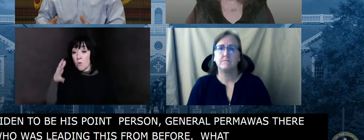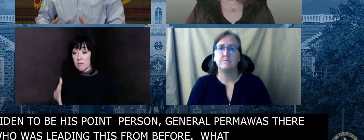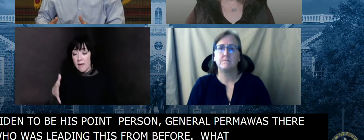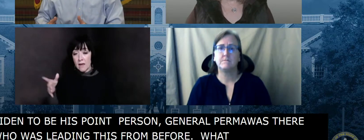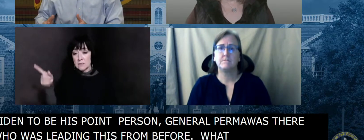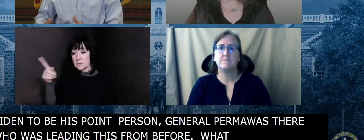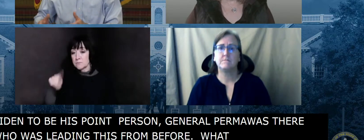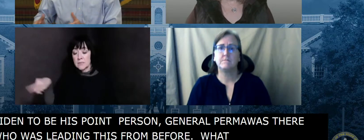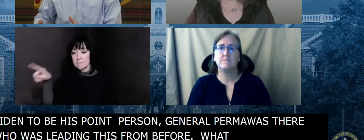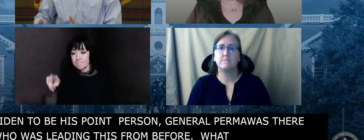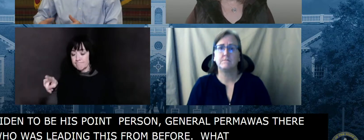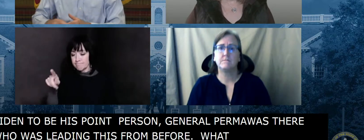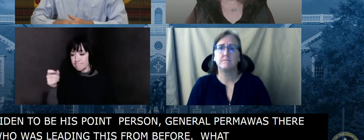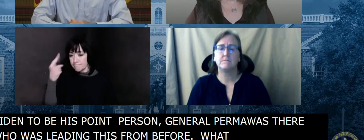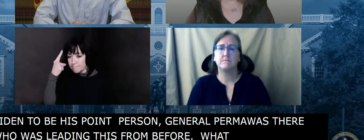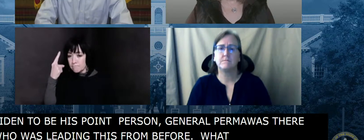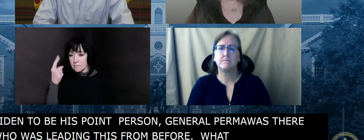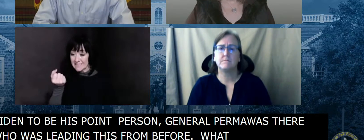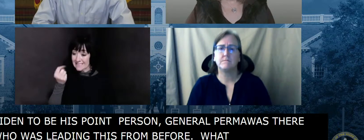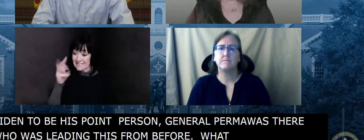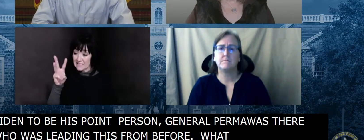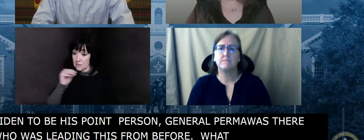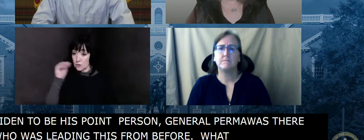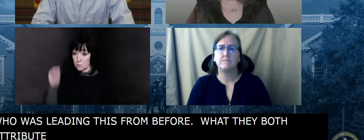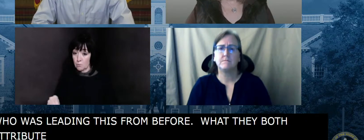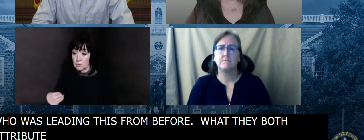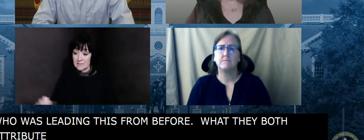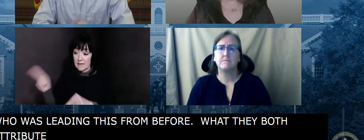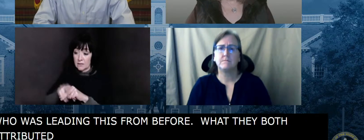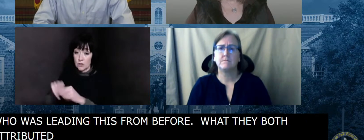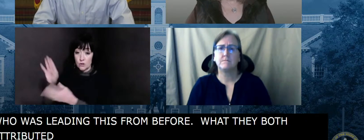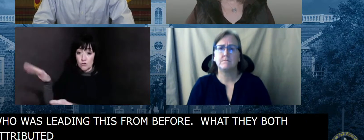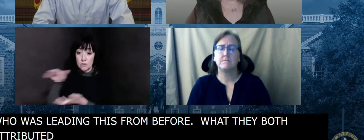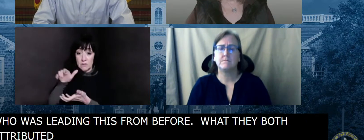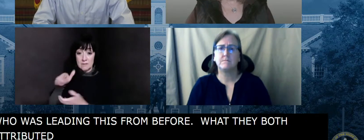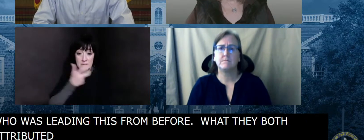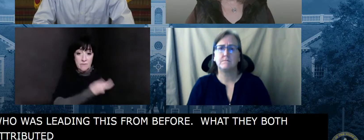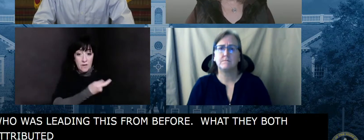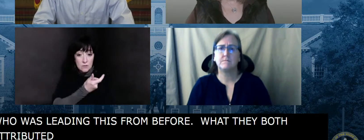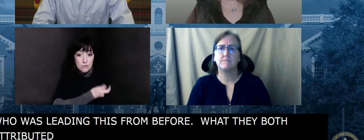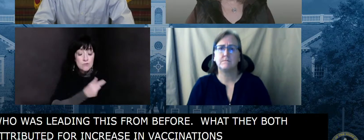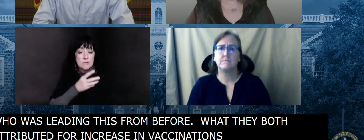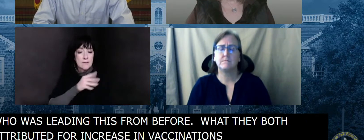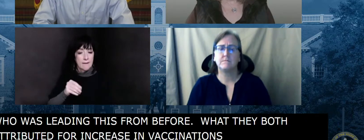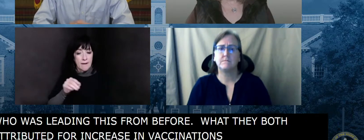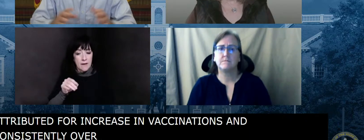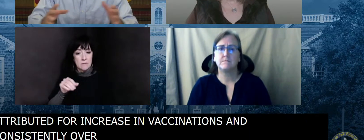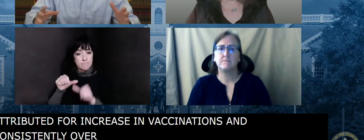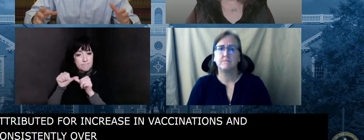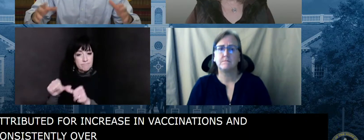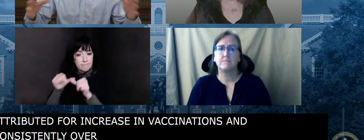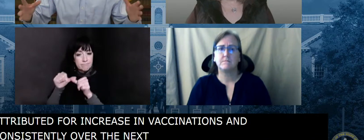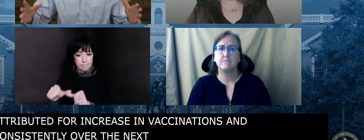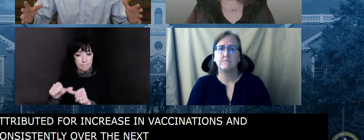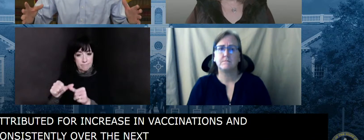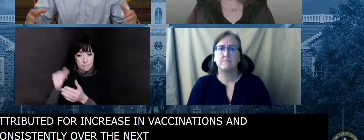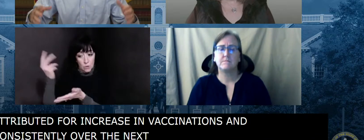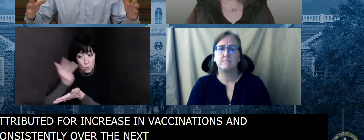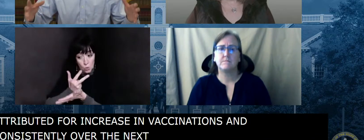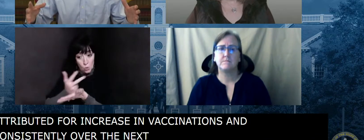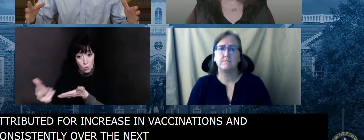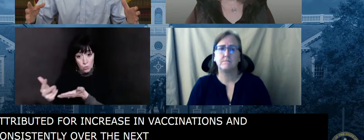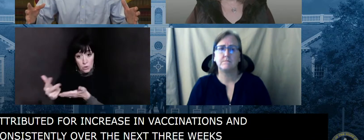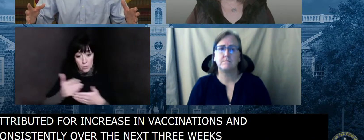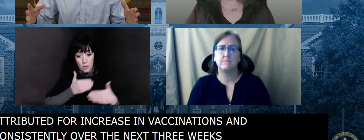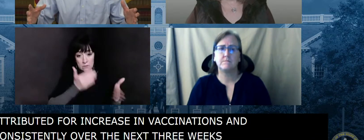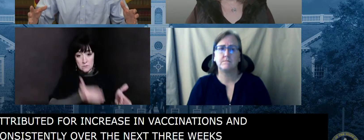a 16% increase in vaccinations and consistently over the next 3 weeks. The governors, every governor, most